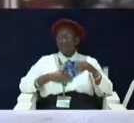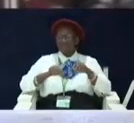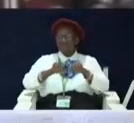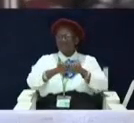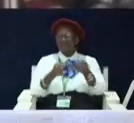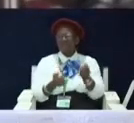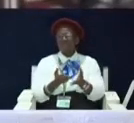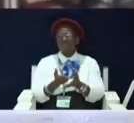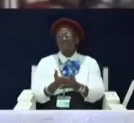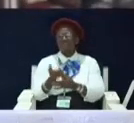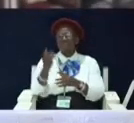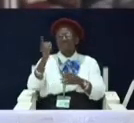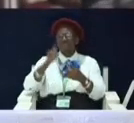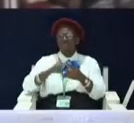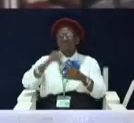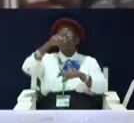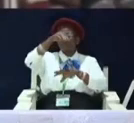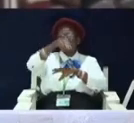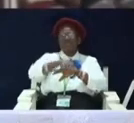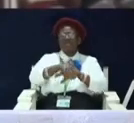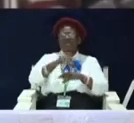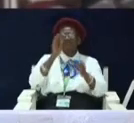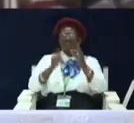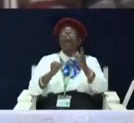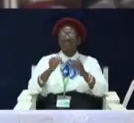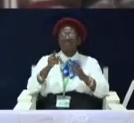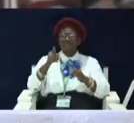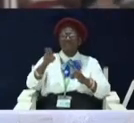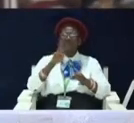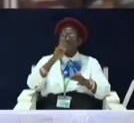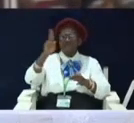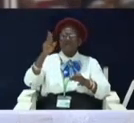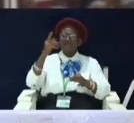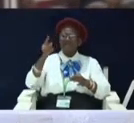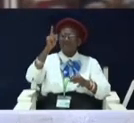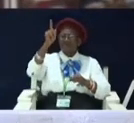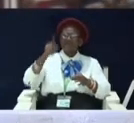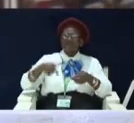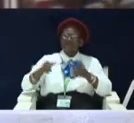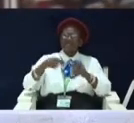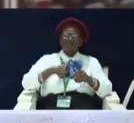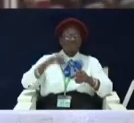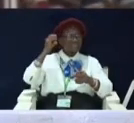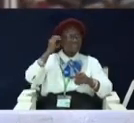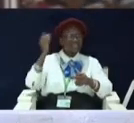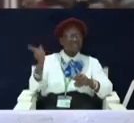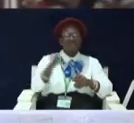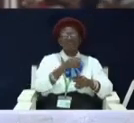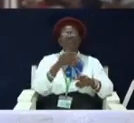you are the one, let me hear you shout hallelujah." Hallelujah.